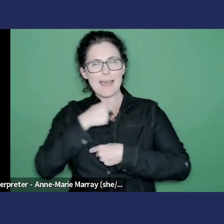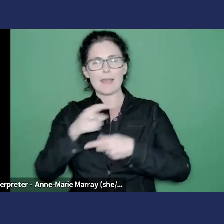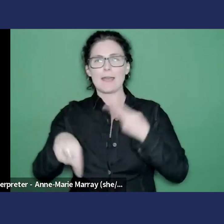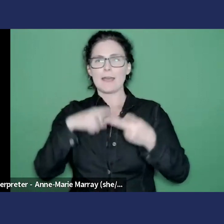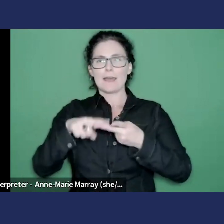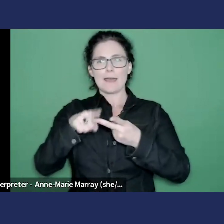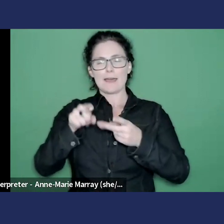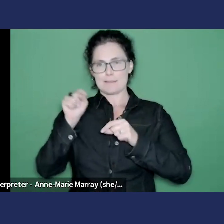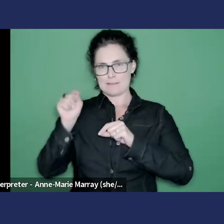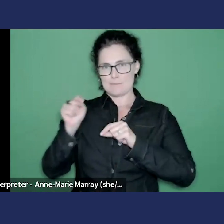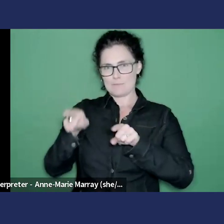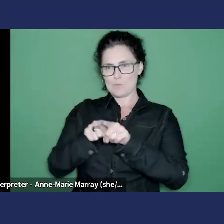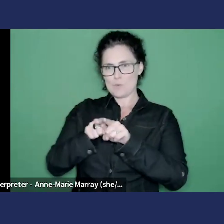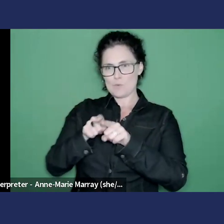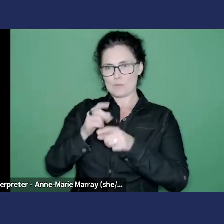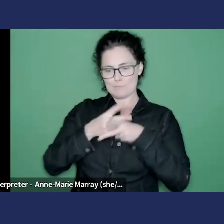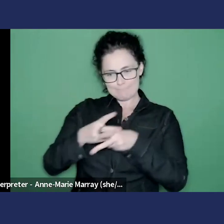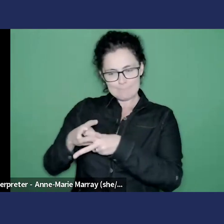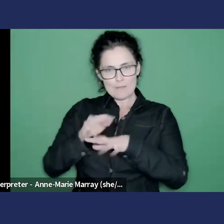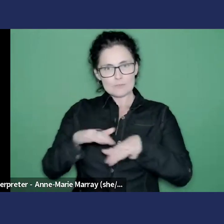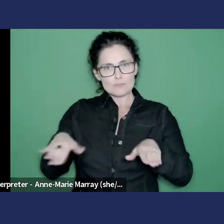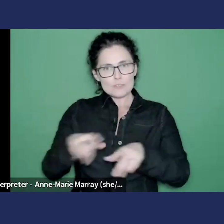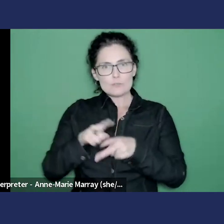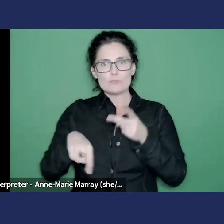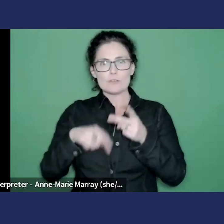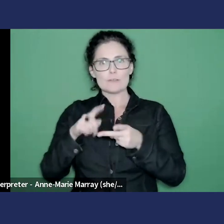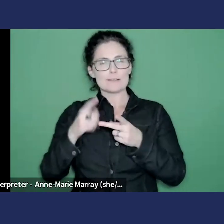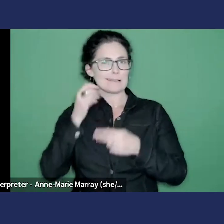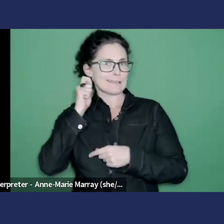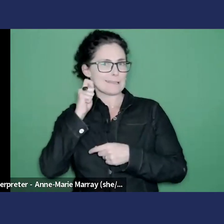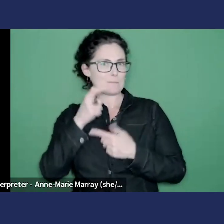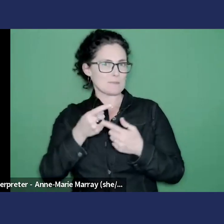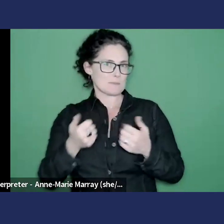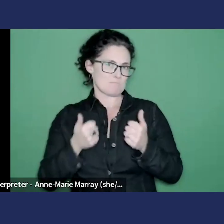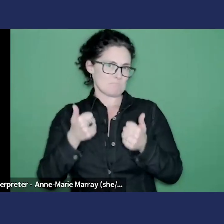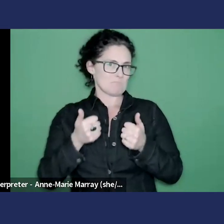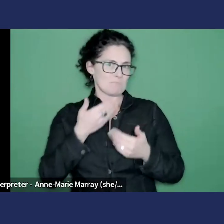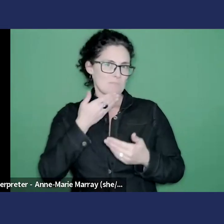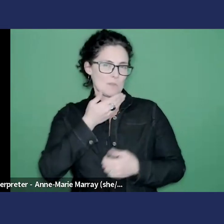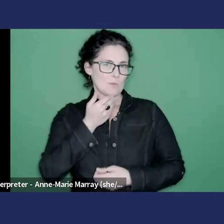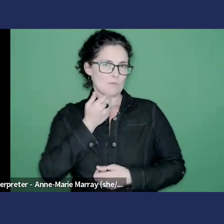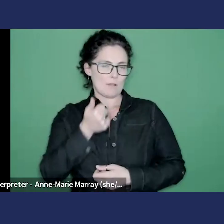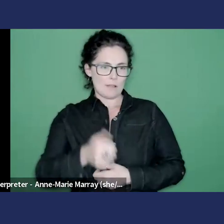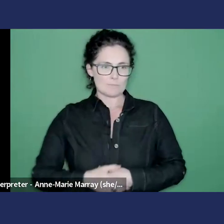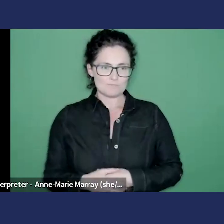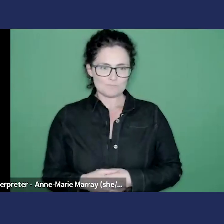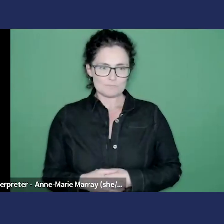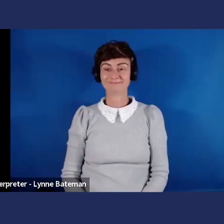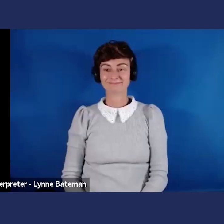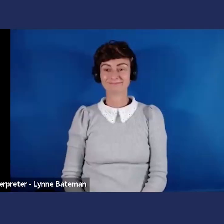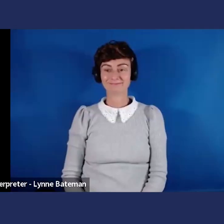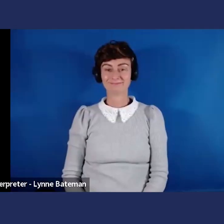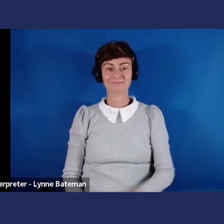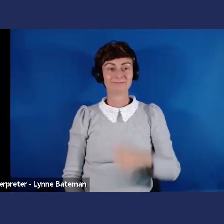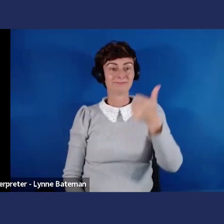forward to hearing about those shortly. I'll introduce our next speaker now, who is Kieran.